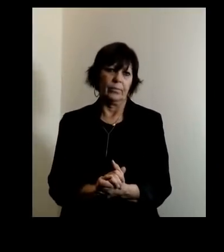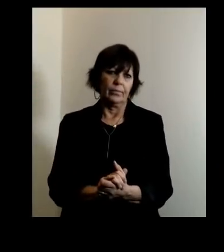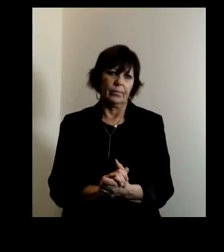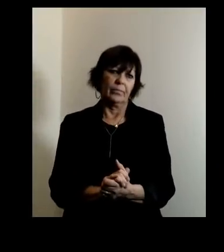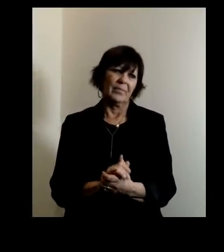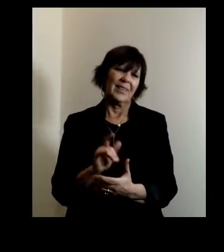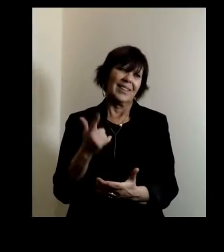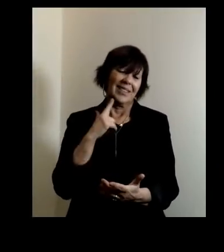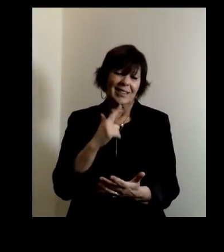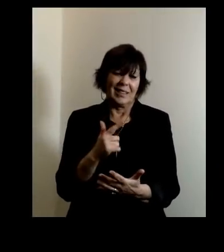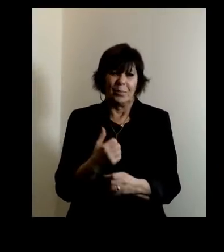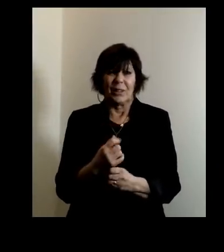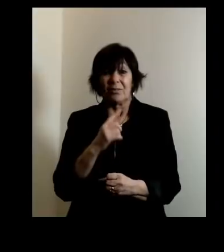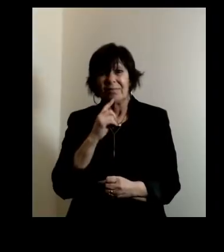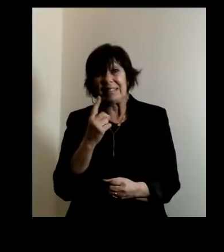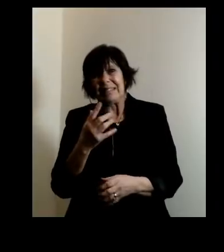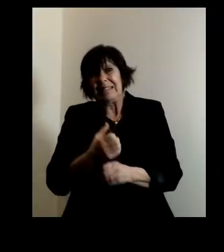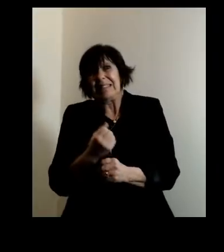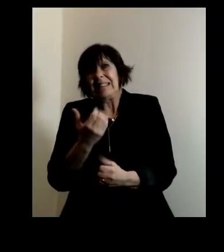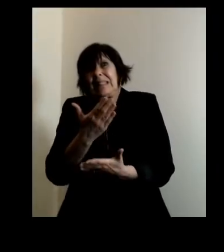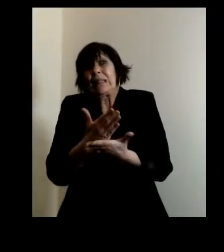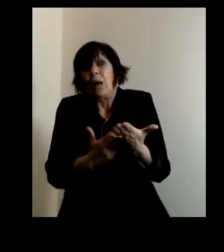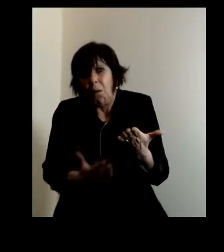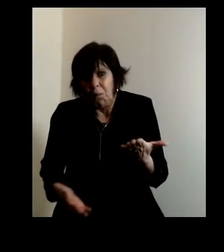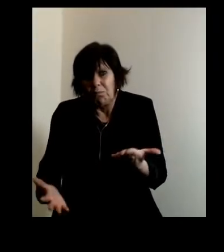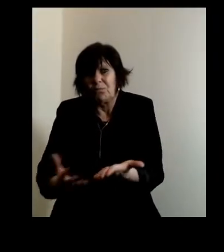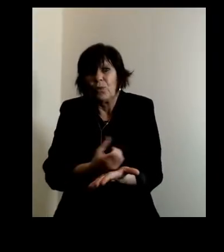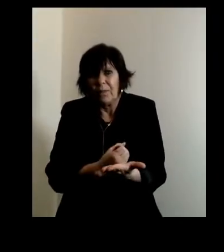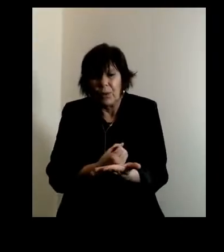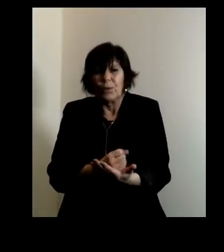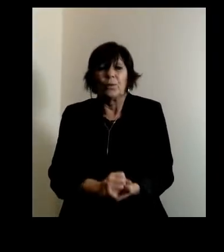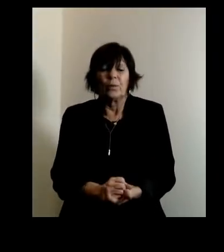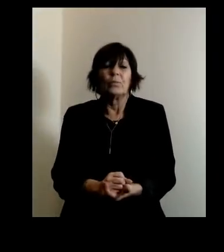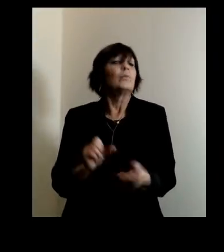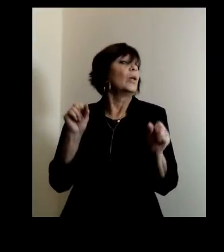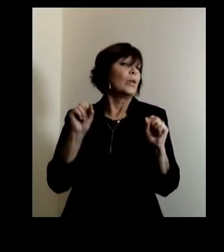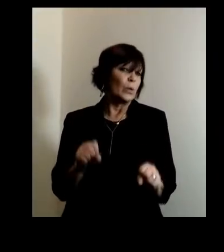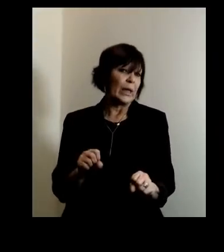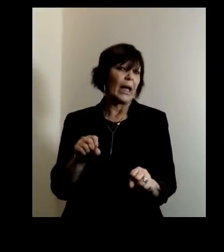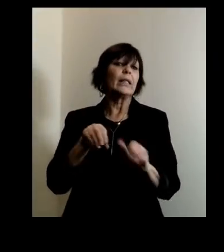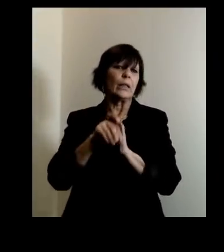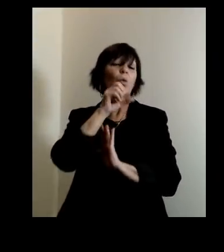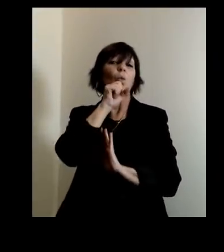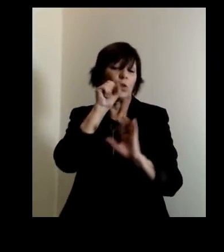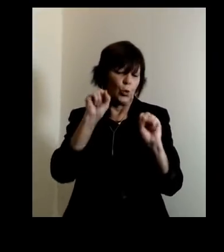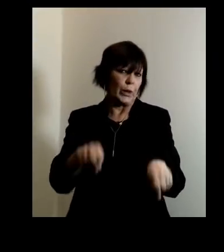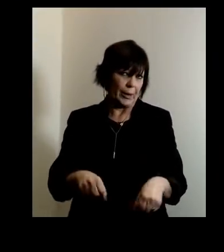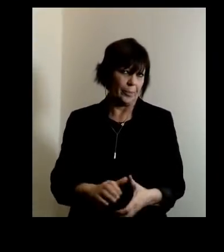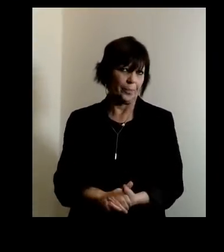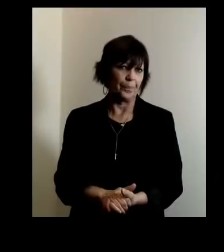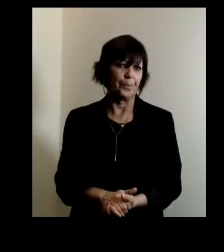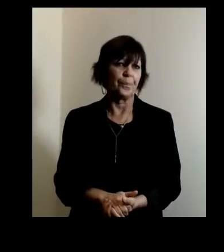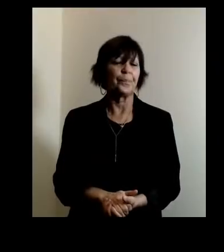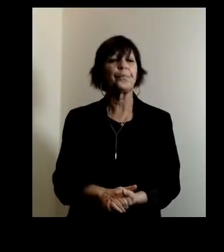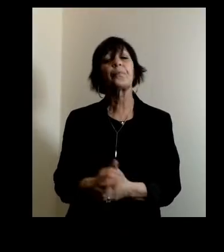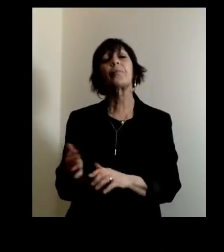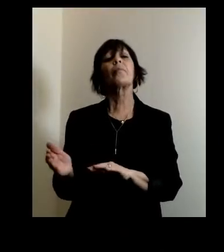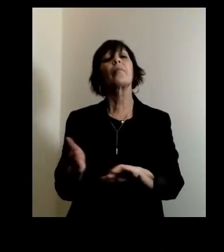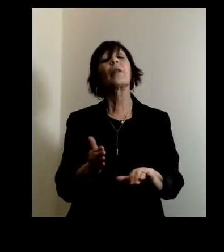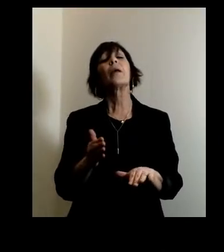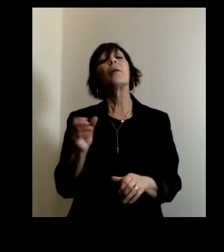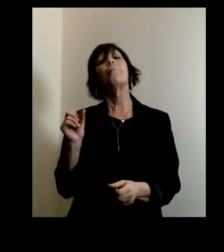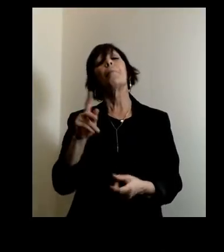way of at least ensuring that there's some revenue coming into these entities. And you can do that even in the orange zone. I'll talk a little bit about the Back to